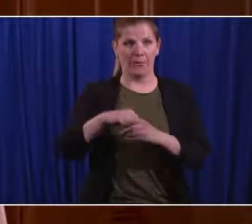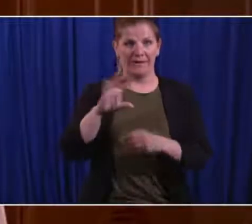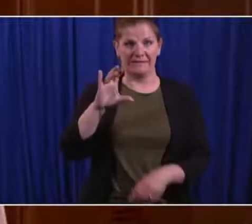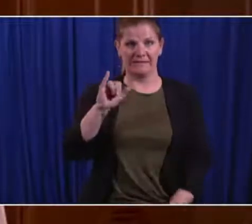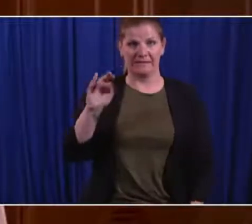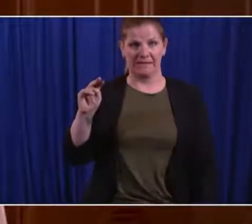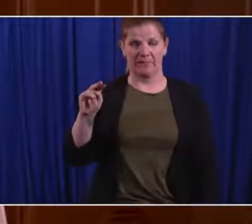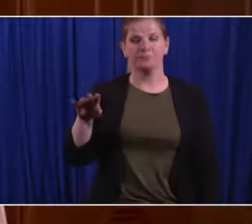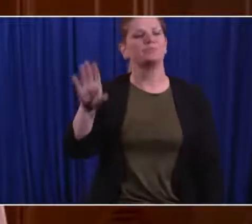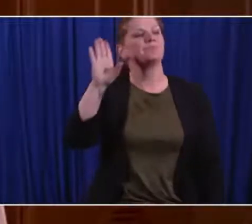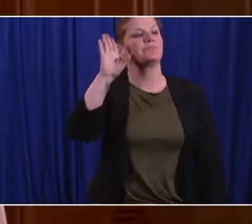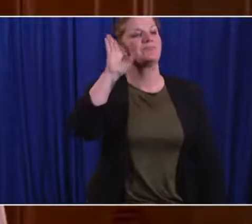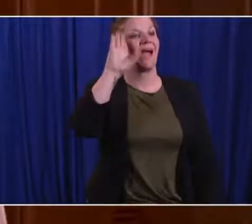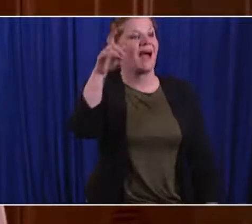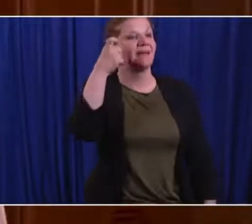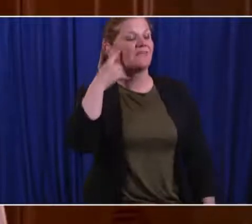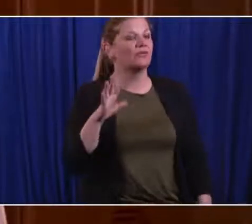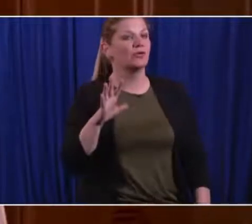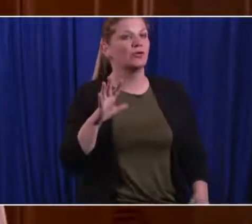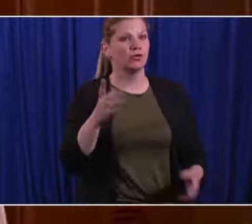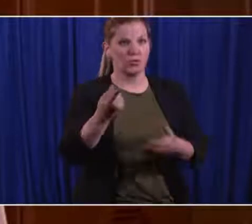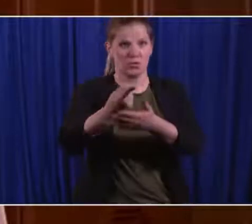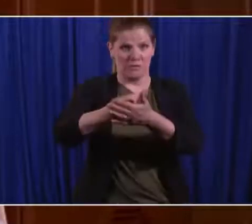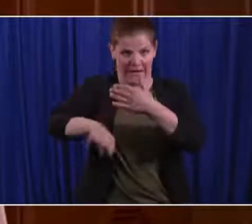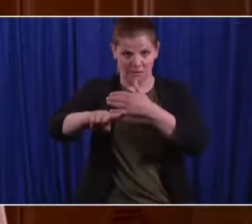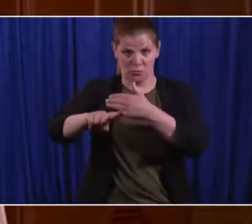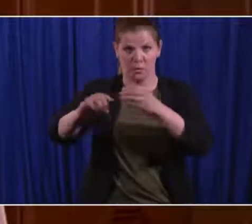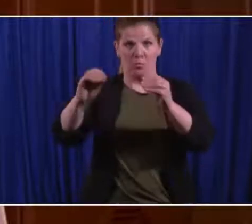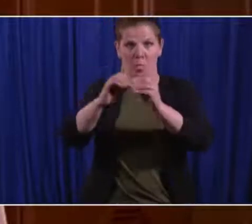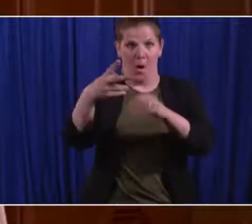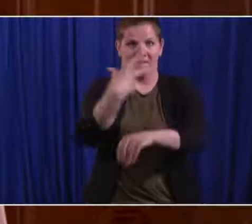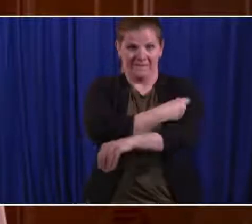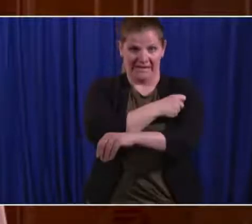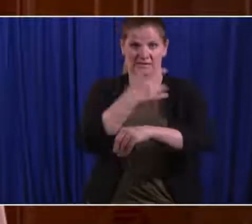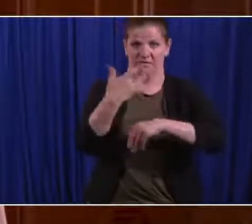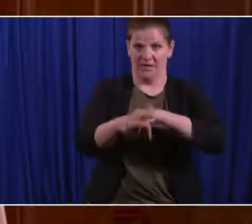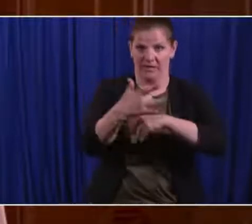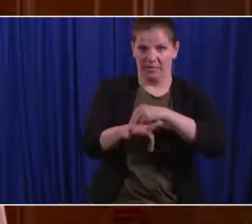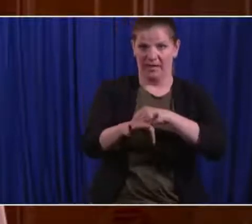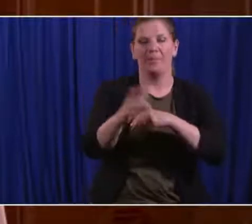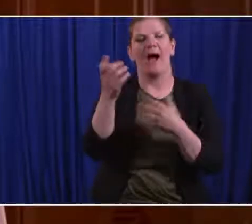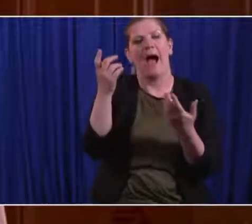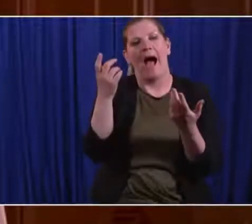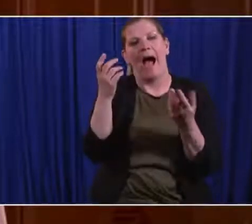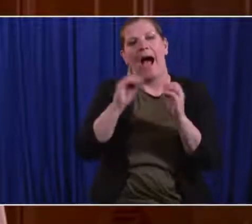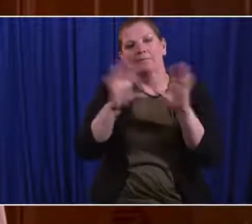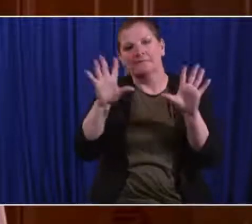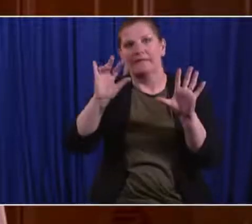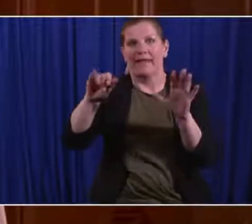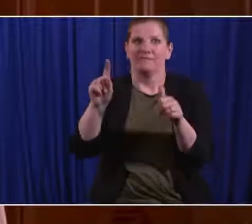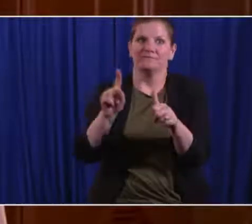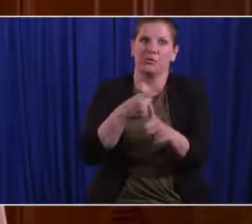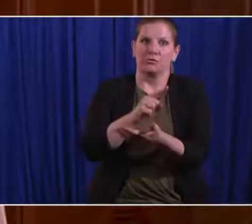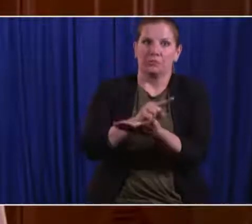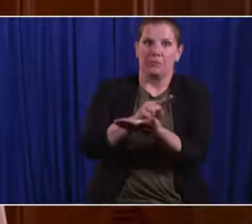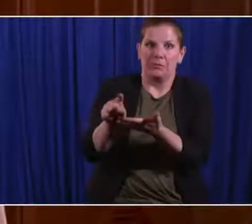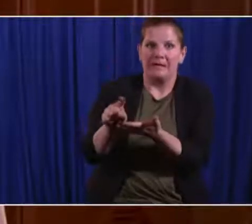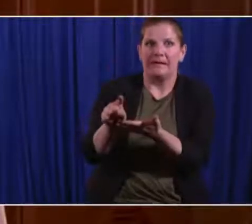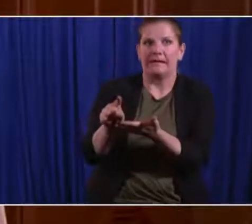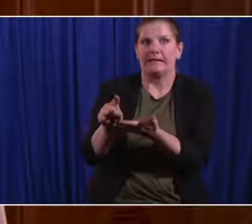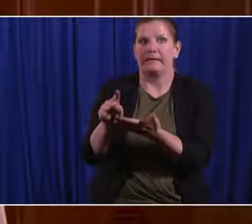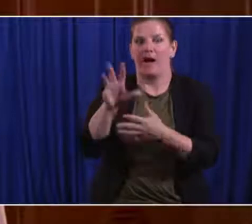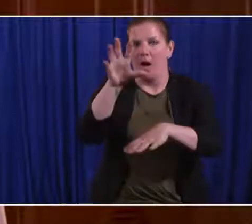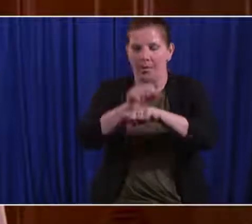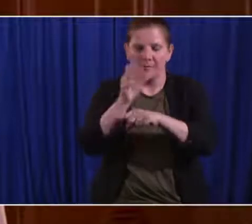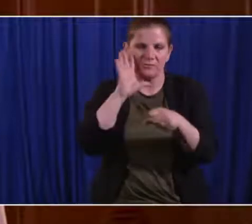Hi, Governor. Vaccine eligibility opens up next week, but not everyone will be able to get an appointment that first week or even the weeks after. Do you have an